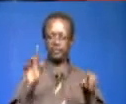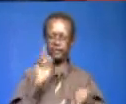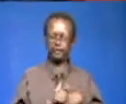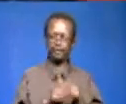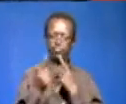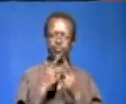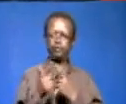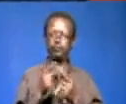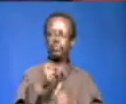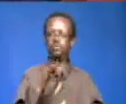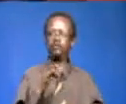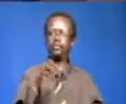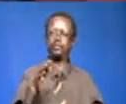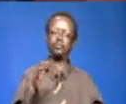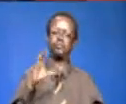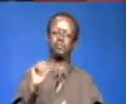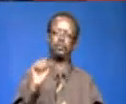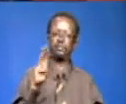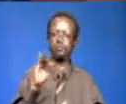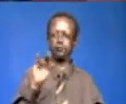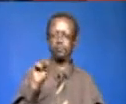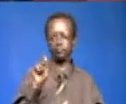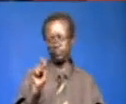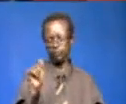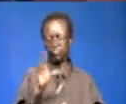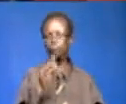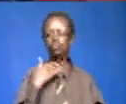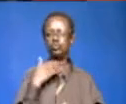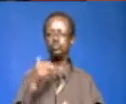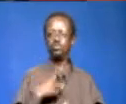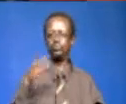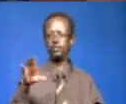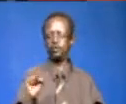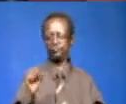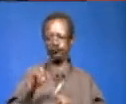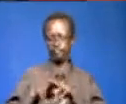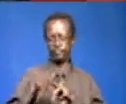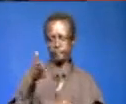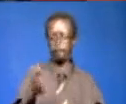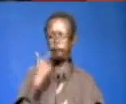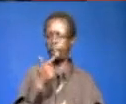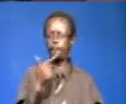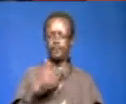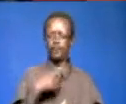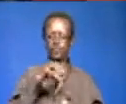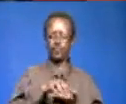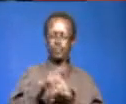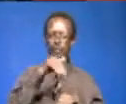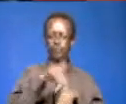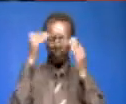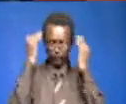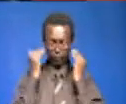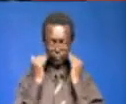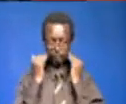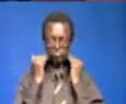of the Republic of Kenya, and you want to have a cabinet minister seated there who has a live case in court, not